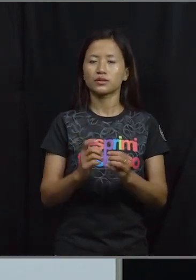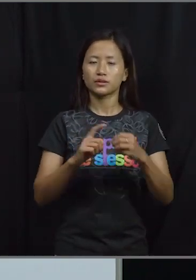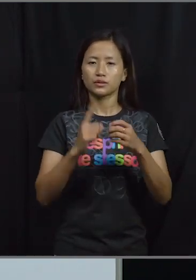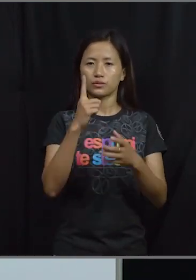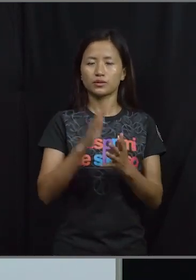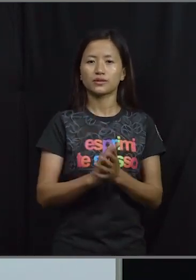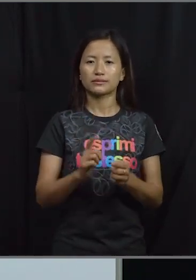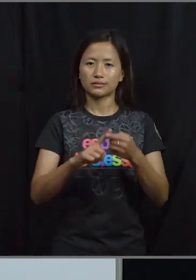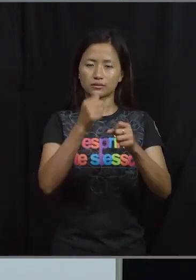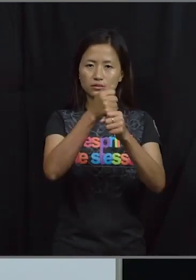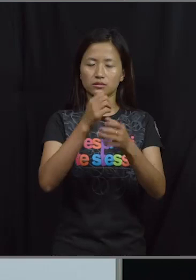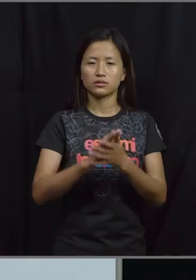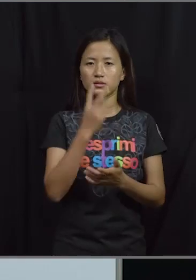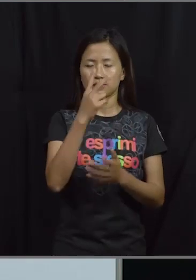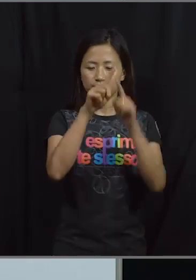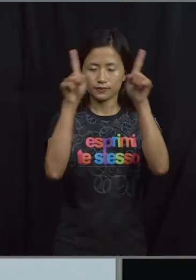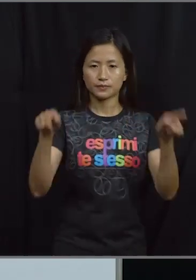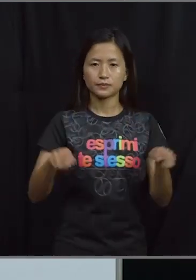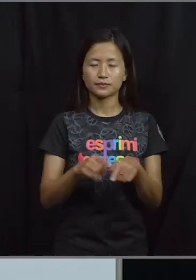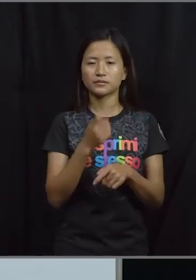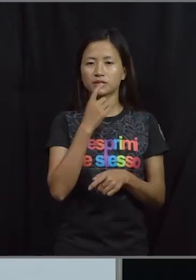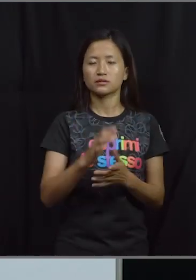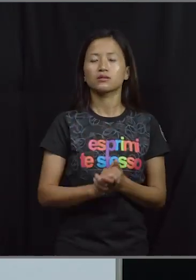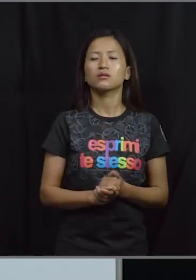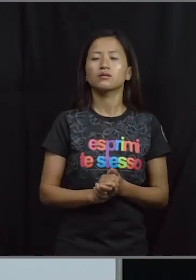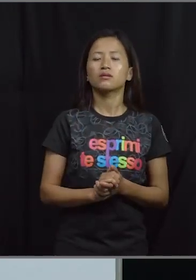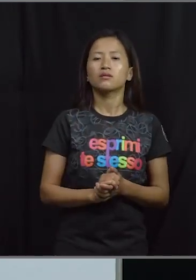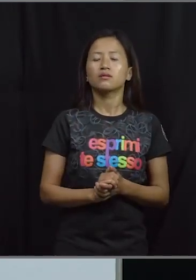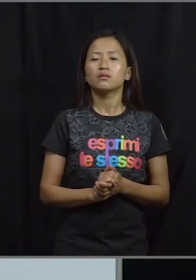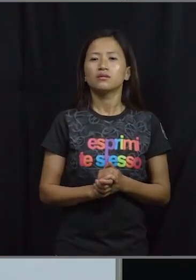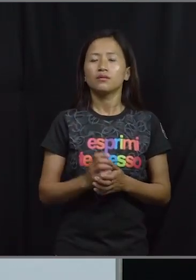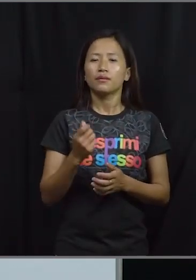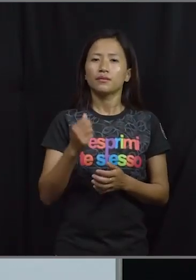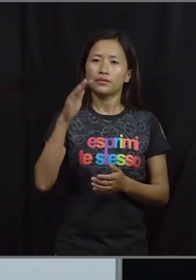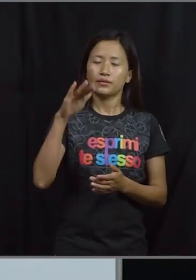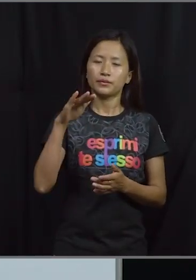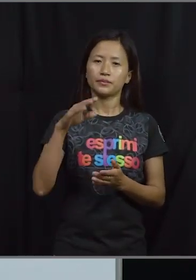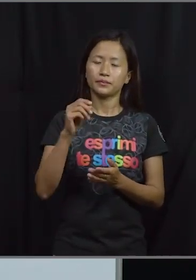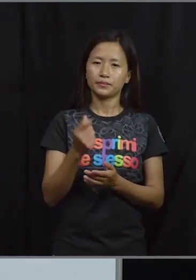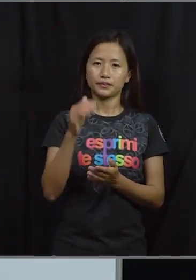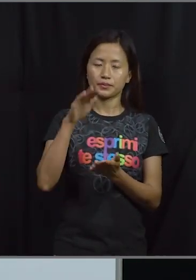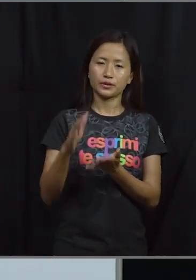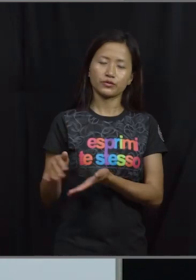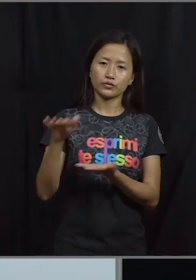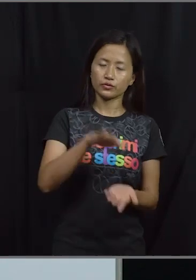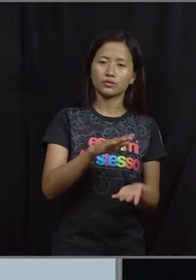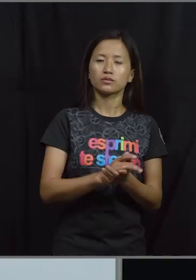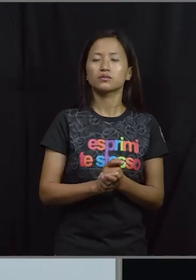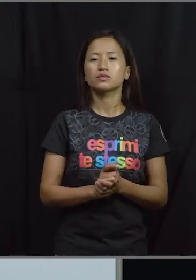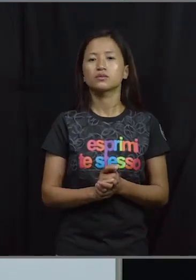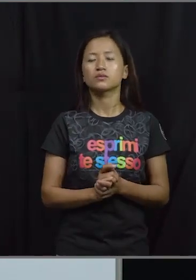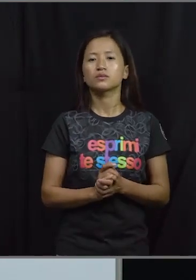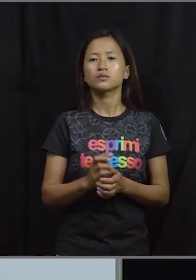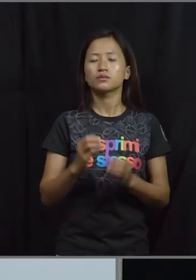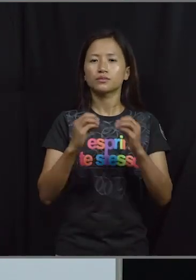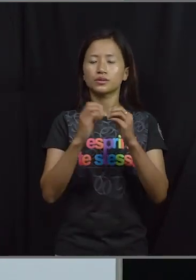here, just an example. But according to the law of demand, when price falls, there has to be a rise in demand or not. So price falls